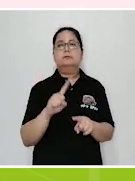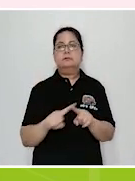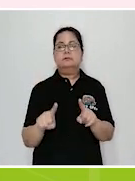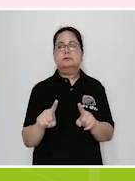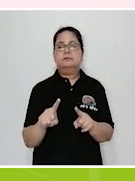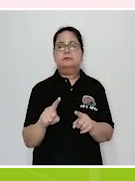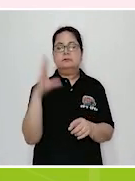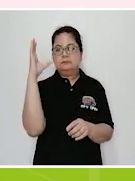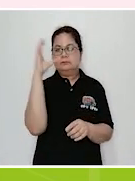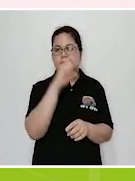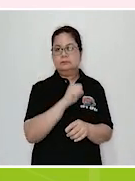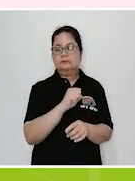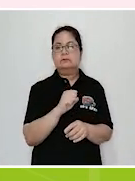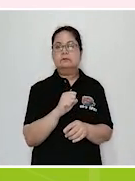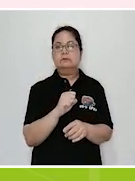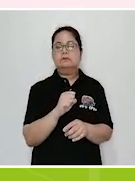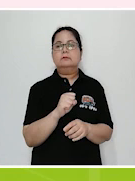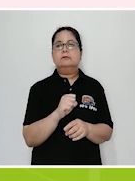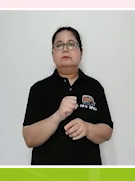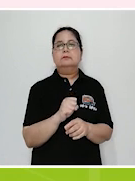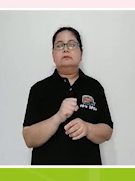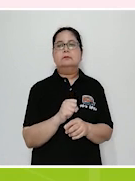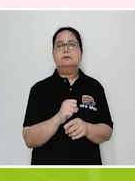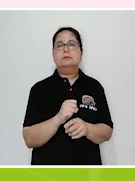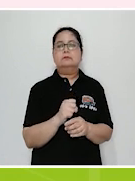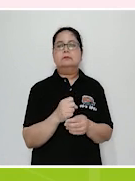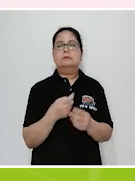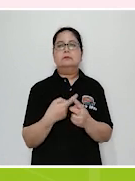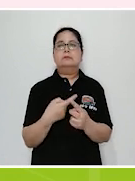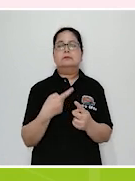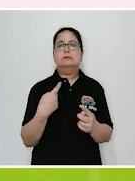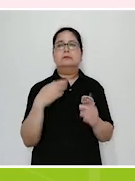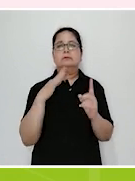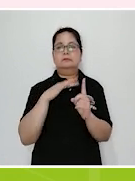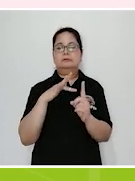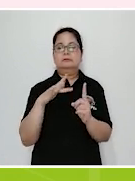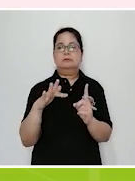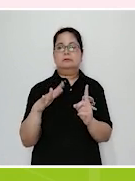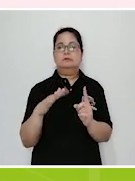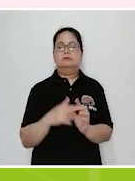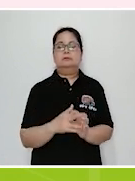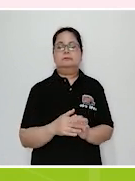However, a prediction is an estimate made from observations.